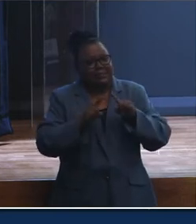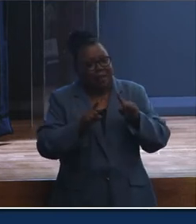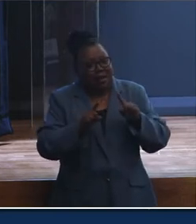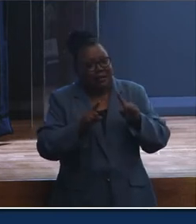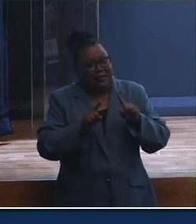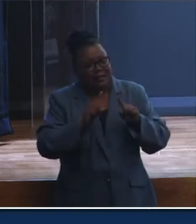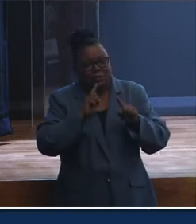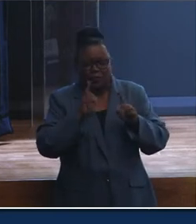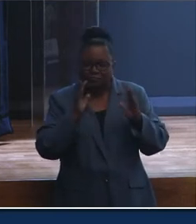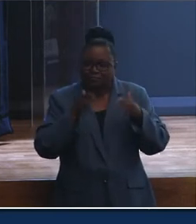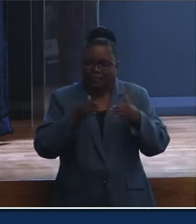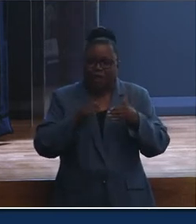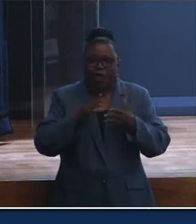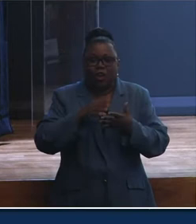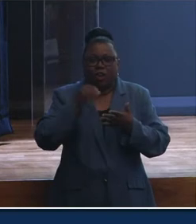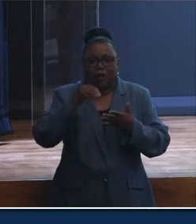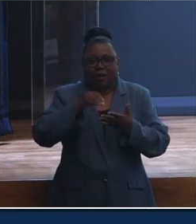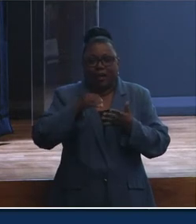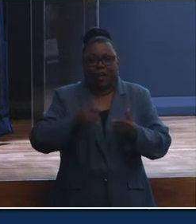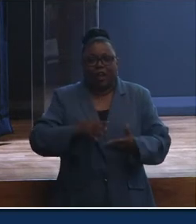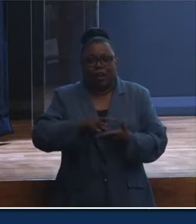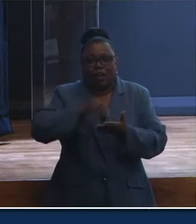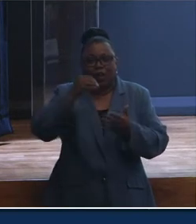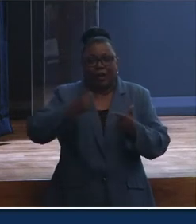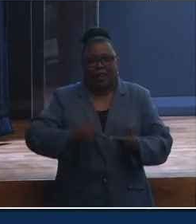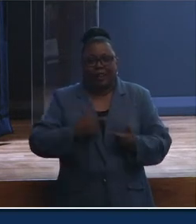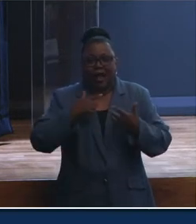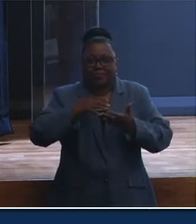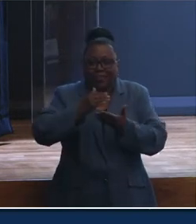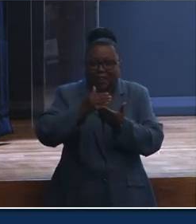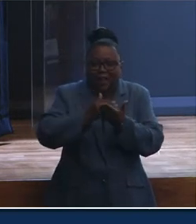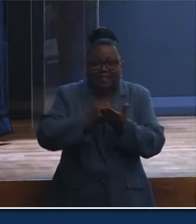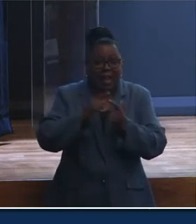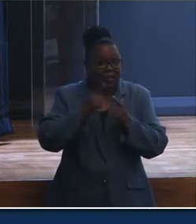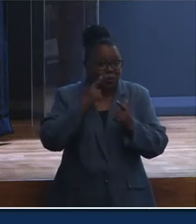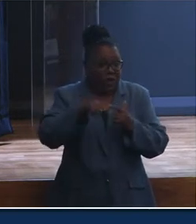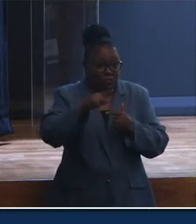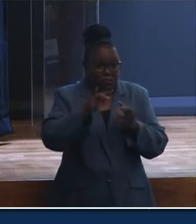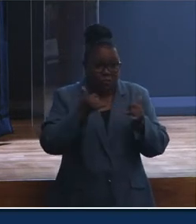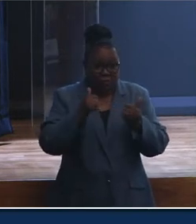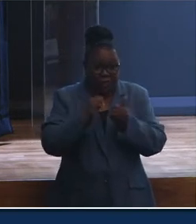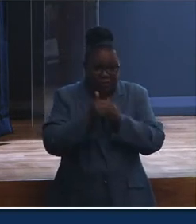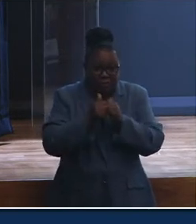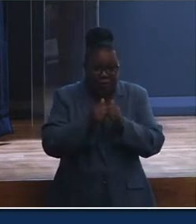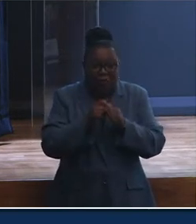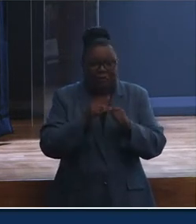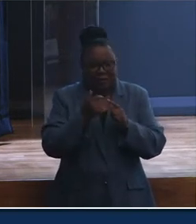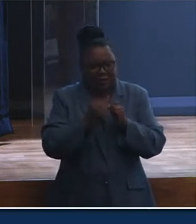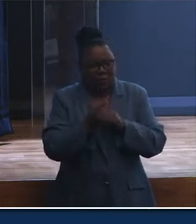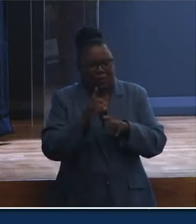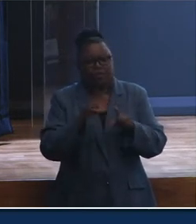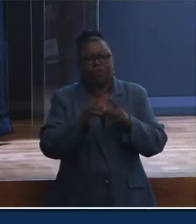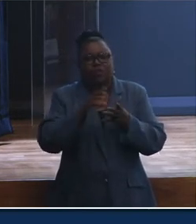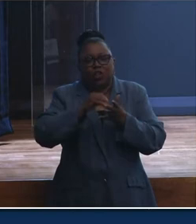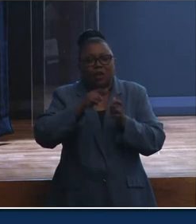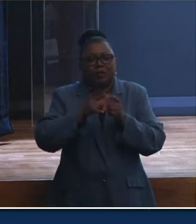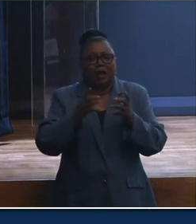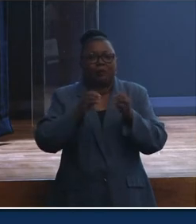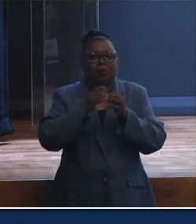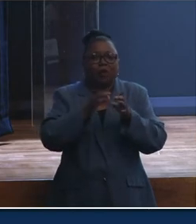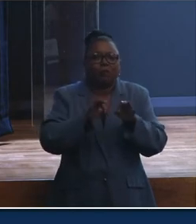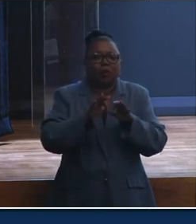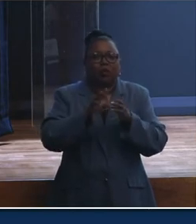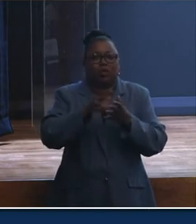it's about learning life lessons, right? All of you who played sports, and I'm guessing almost everyone in this room did, you learn about winning, and even more